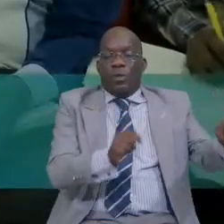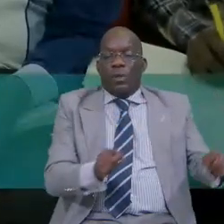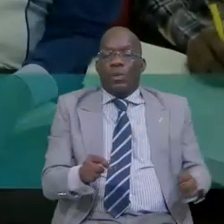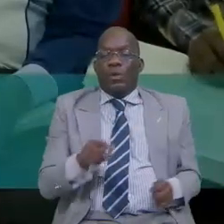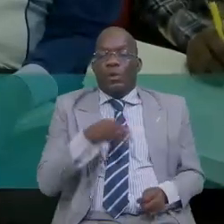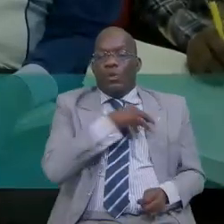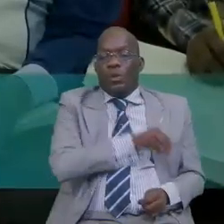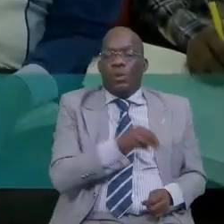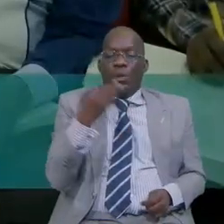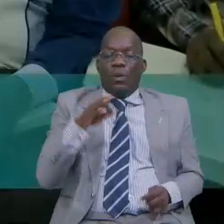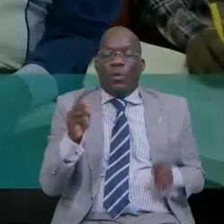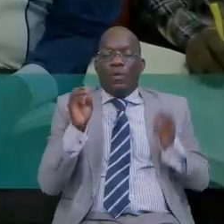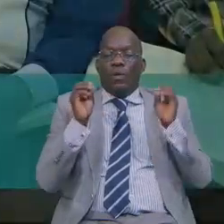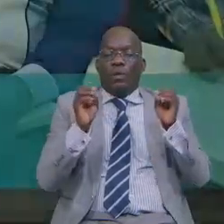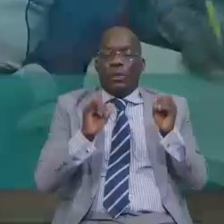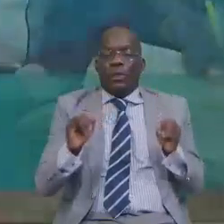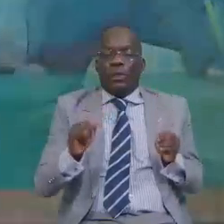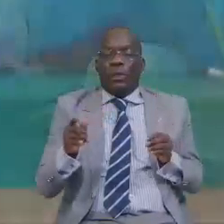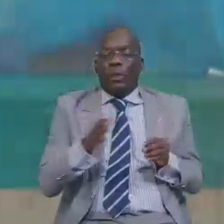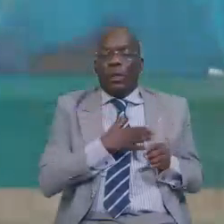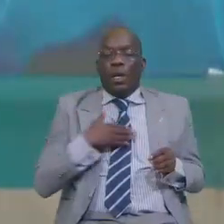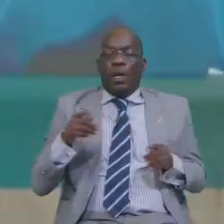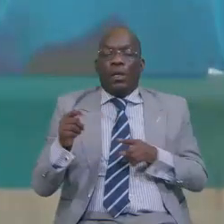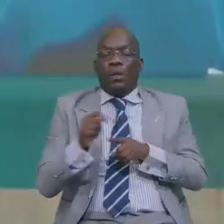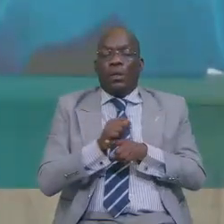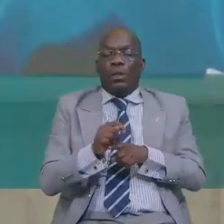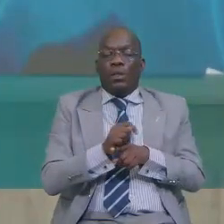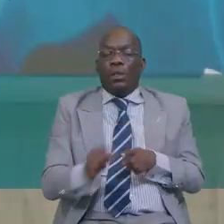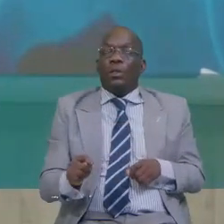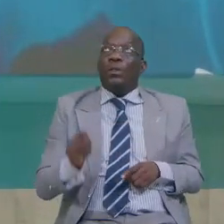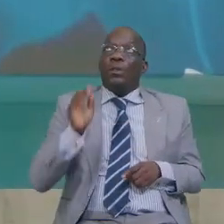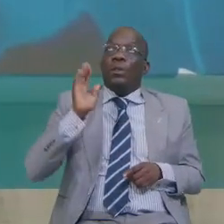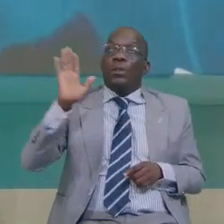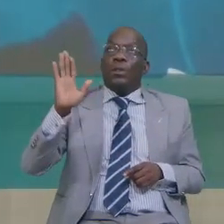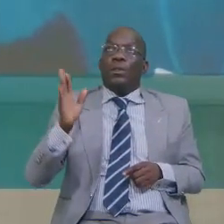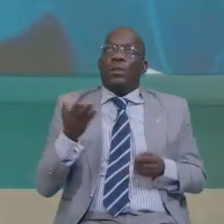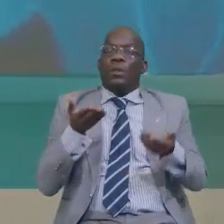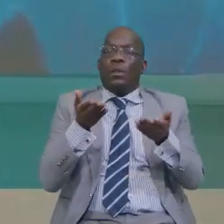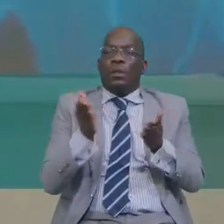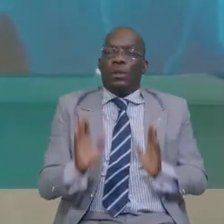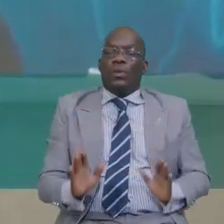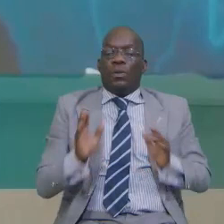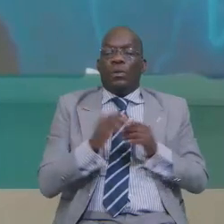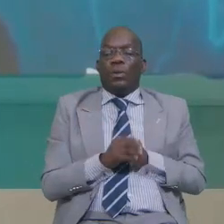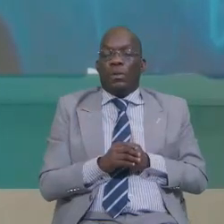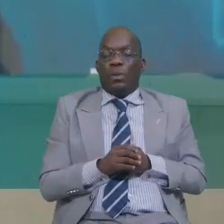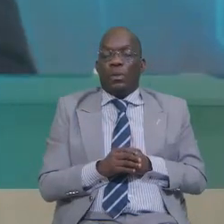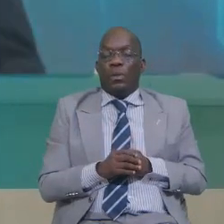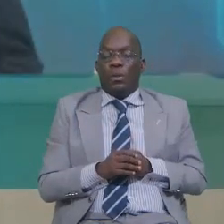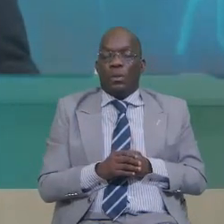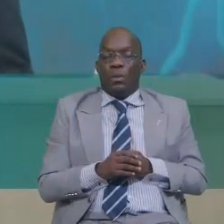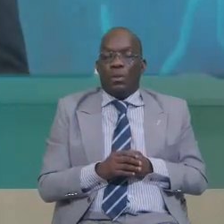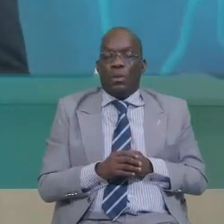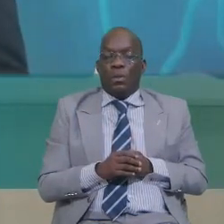his saints, or training, teaching his servants. Three things we're looking at here now.